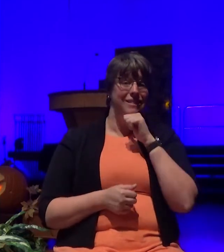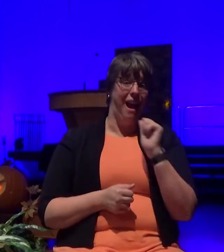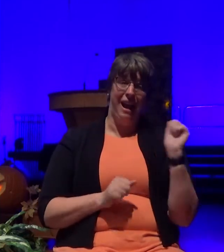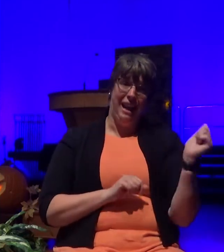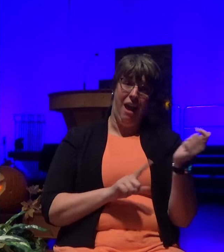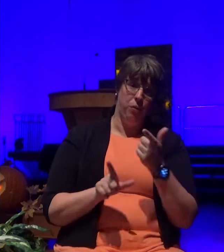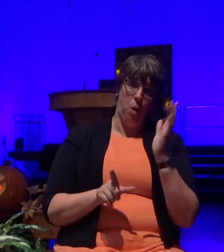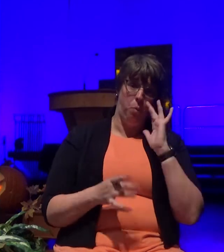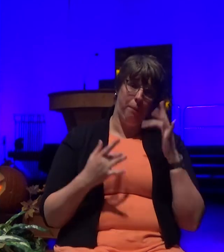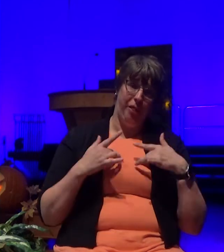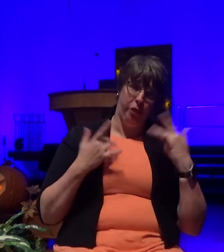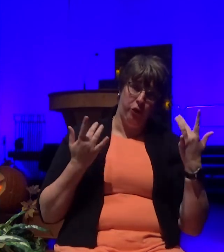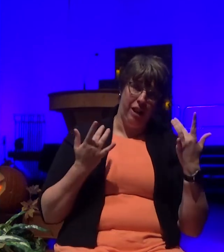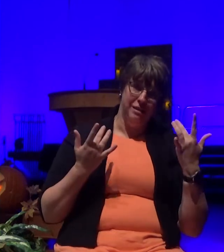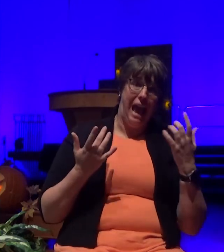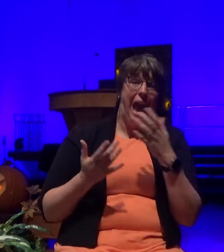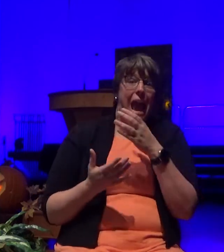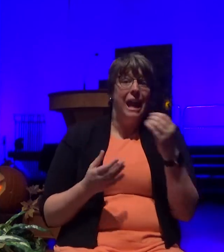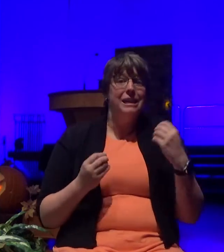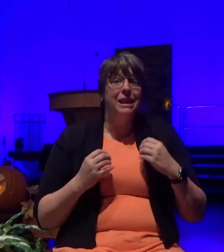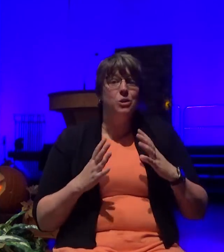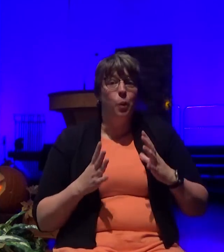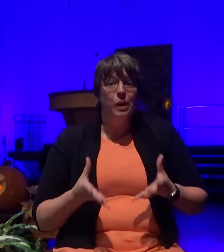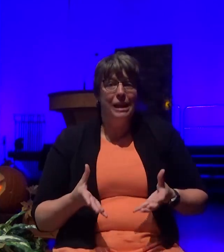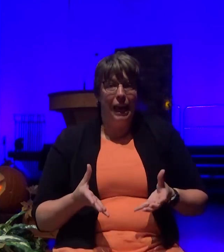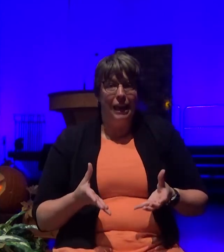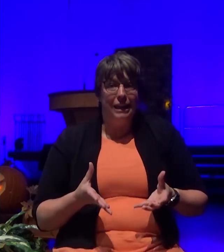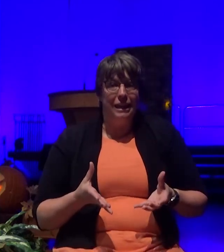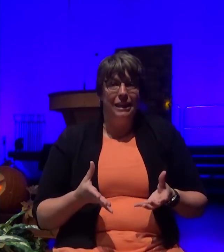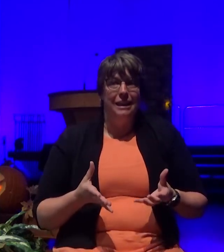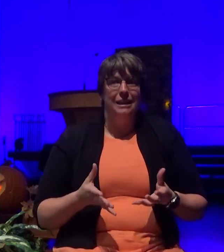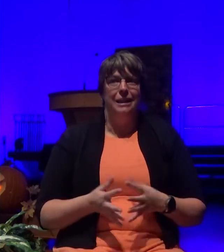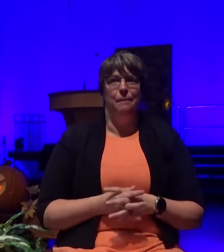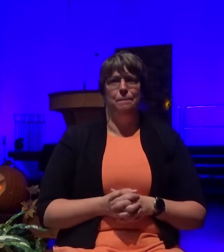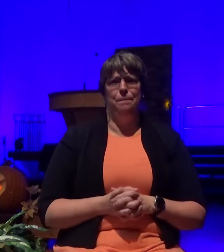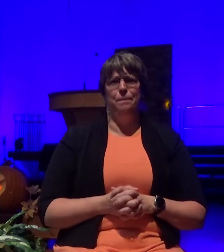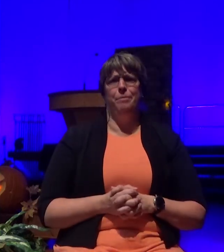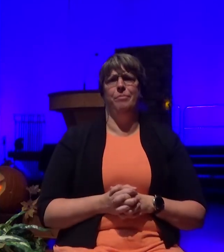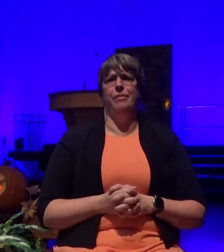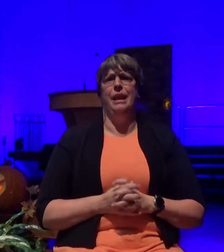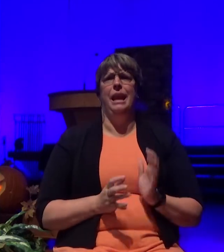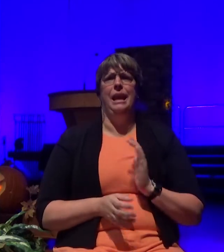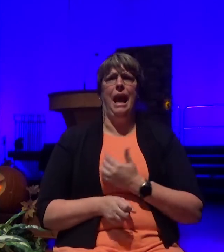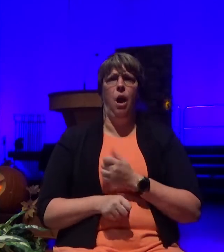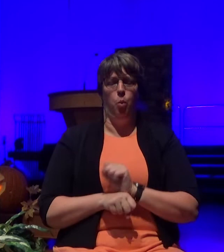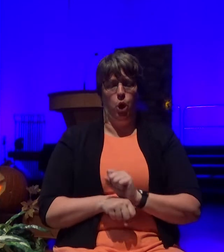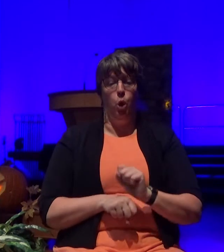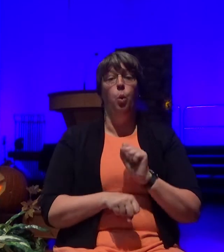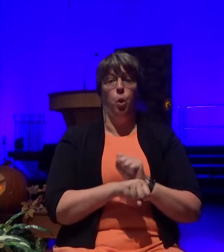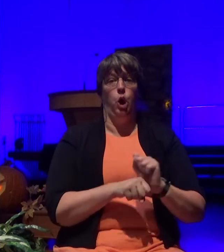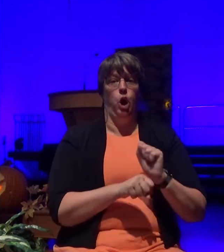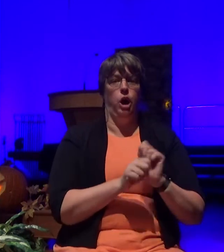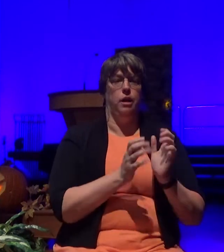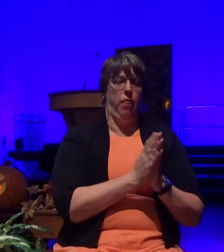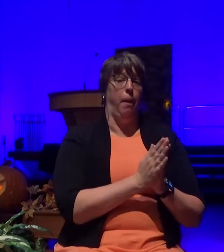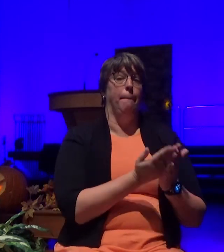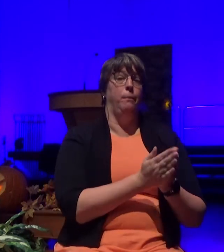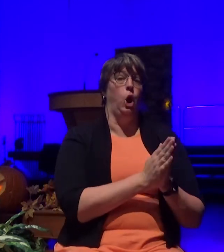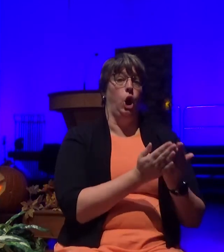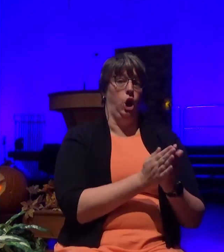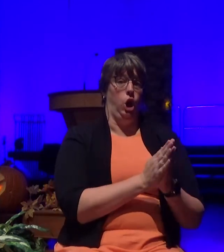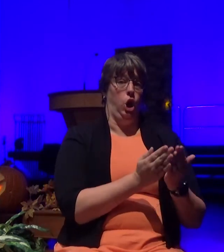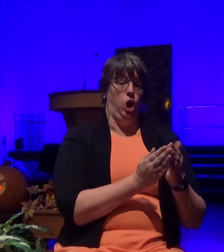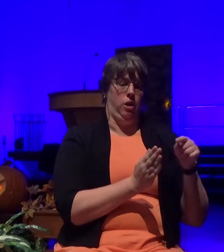about it, and that's okay. In our workbook for the Adventure in Faith work,